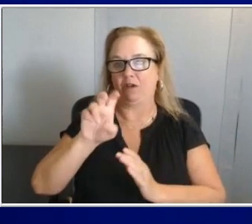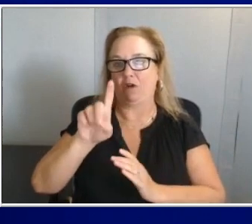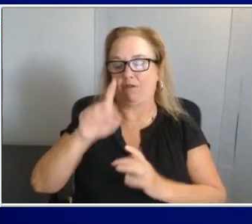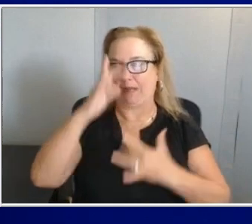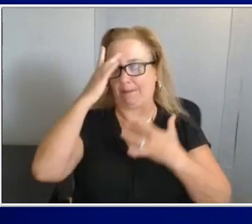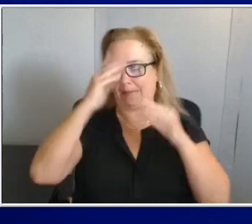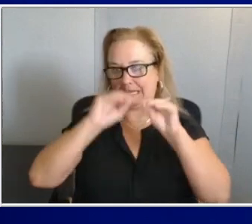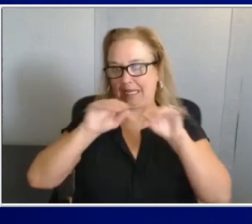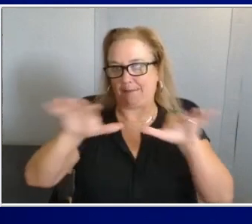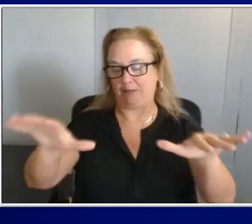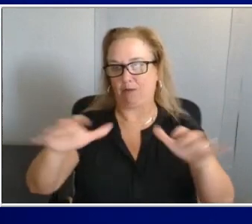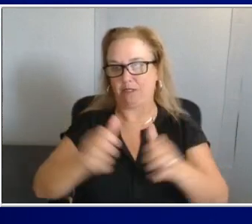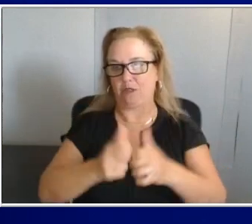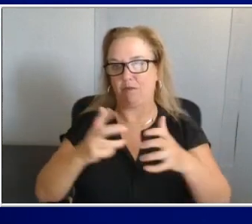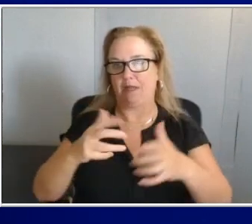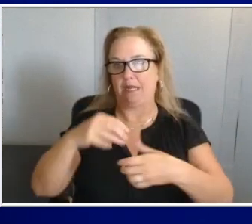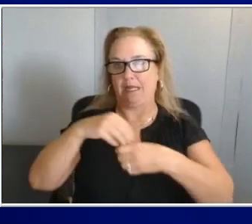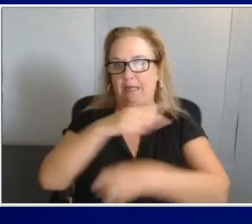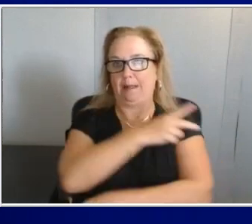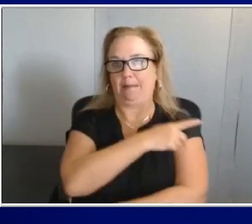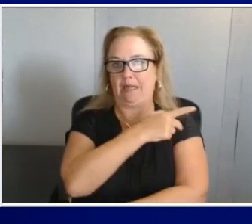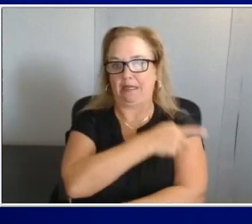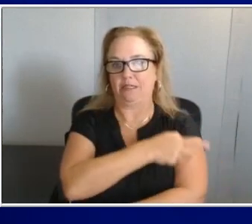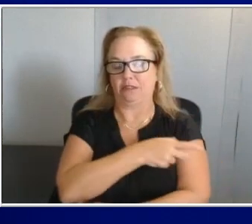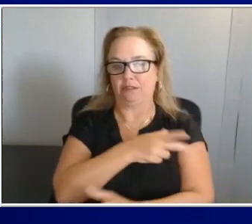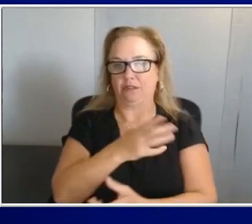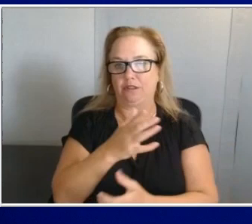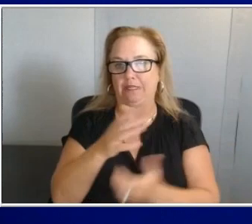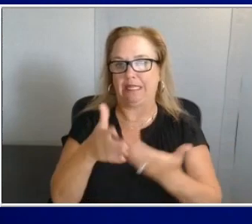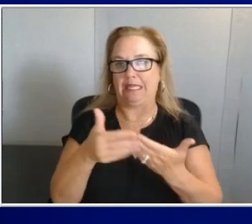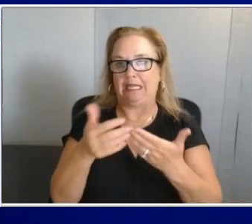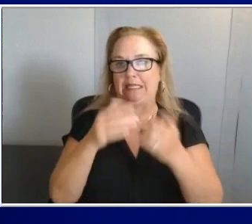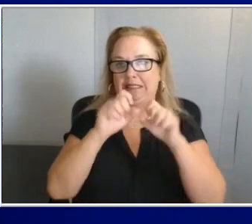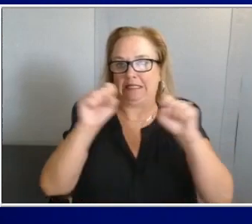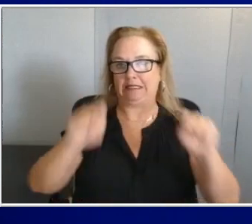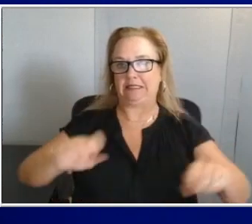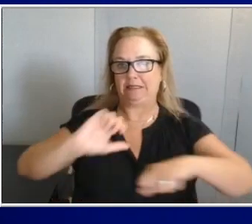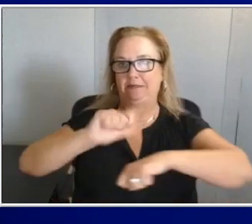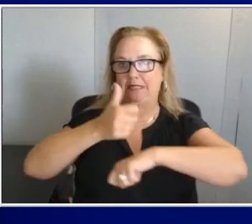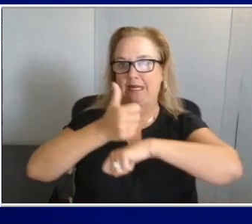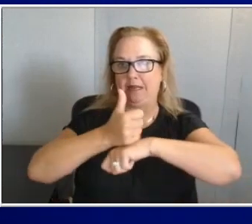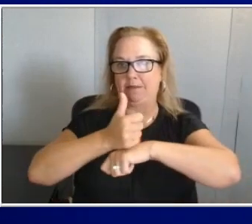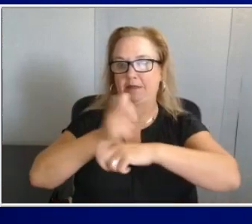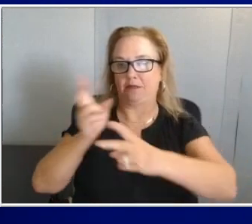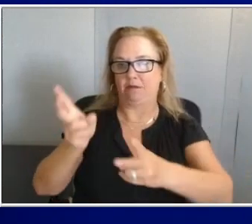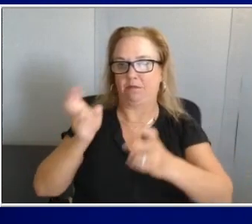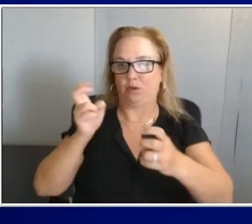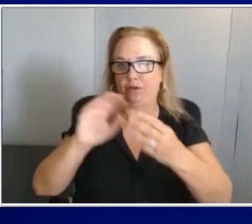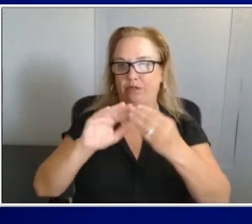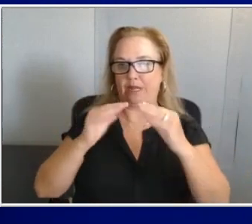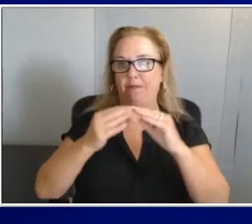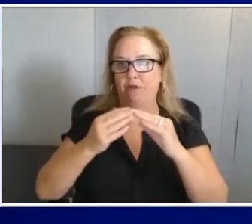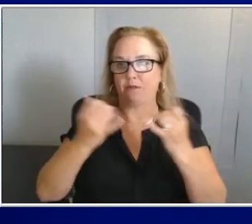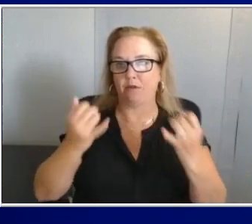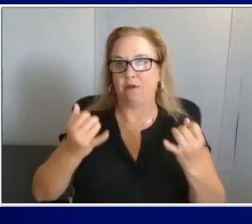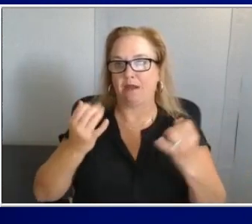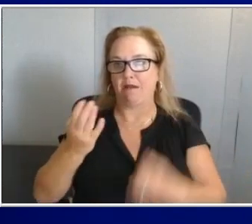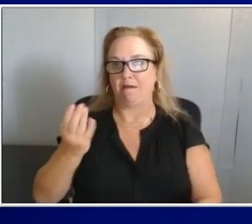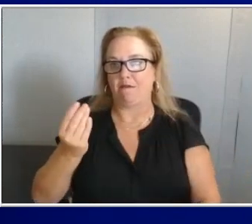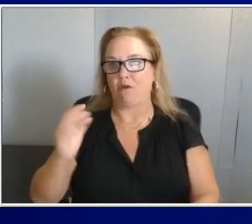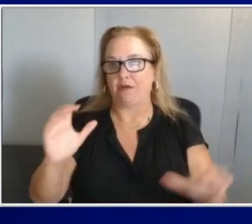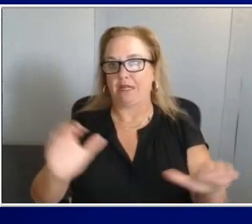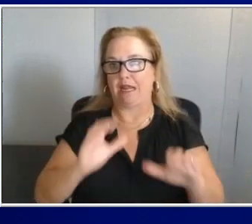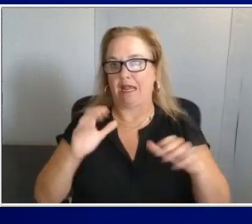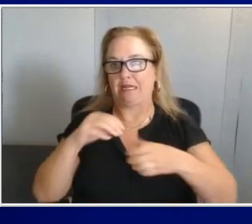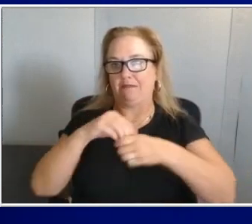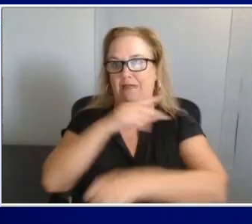pandemic when we had so many inpatients and had good, easy systems in place to be able to pull those numbers. But right now, 14 active inpatients,